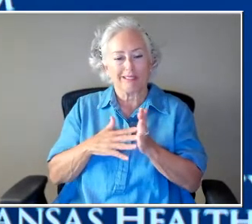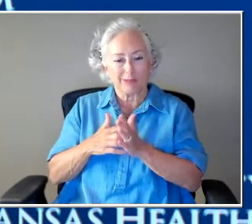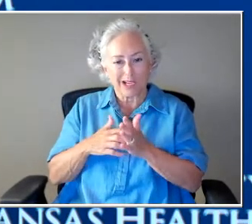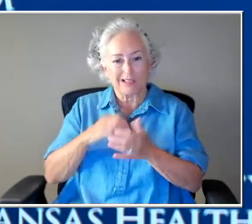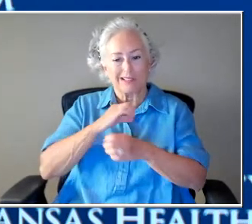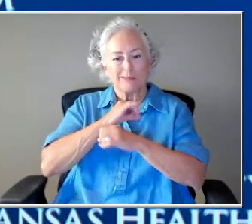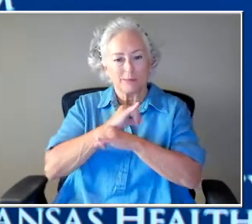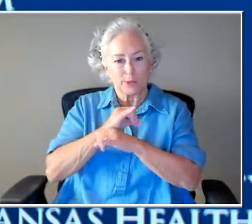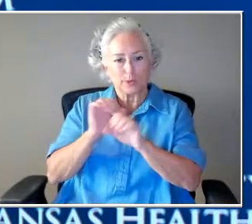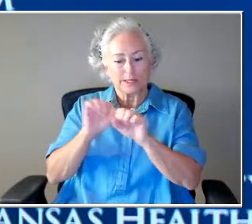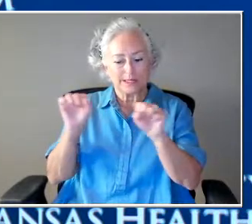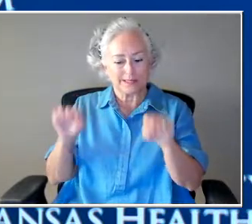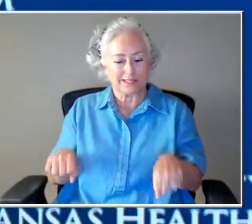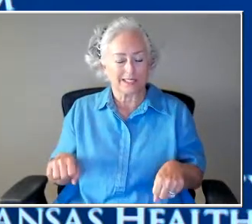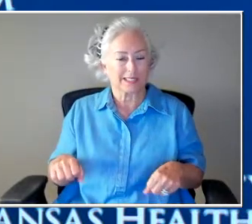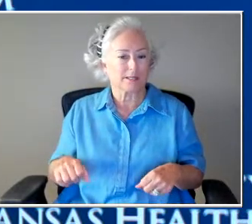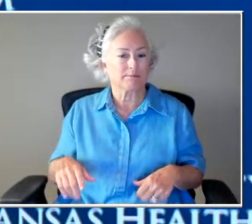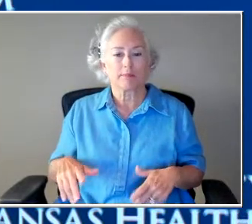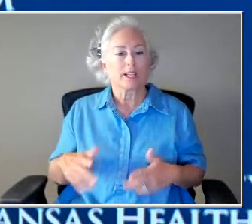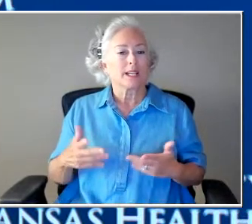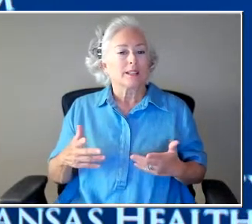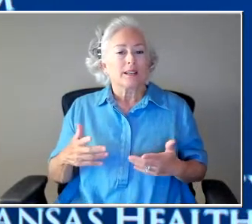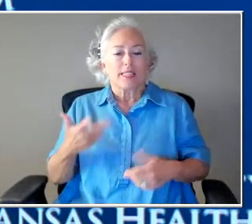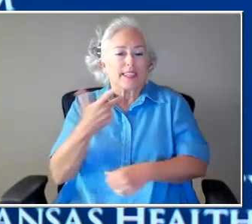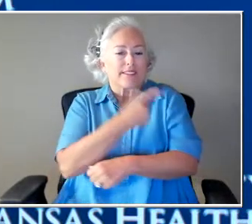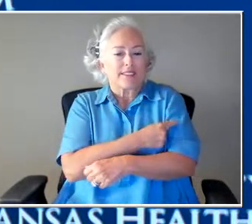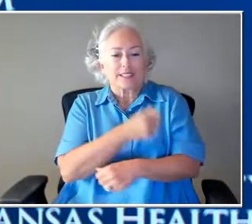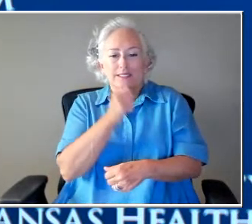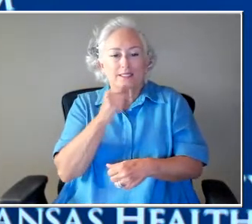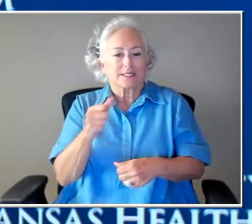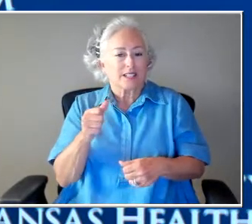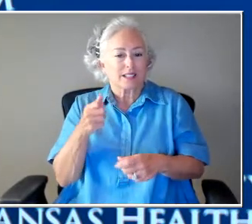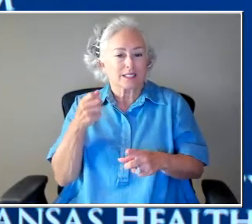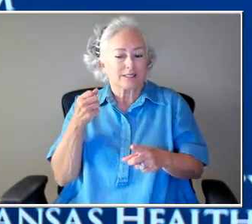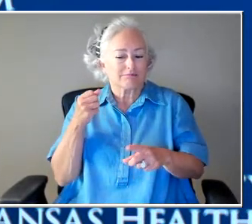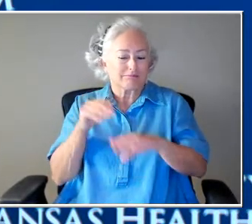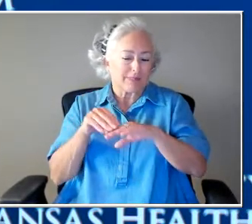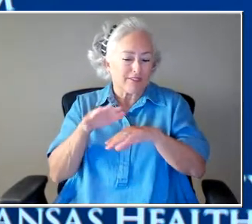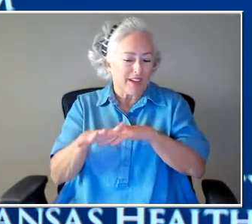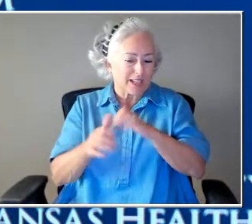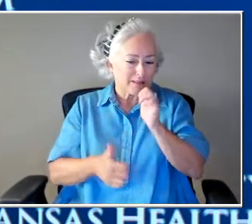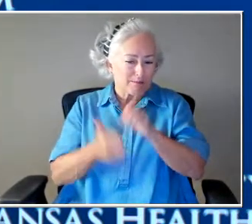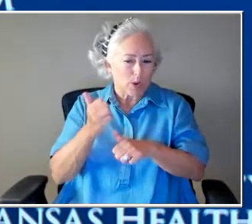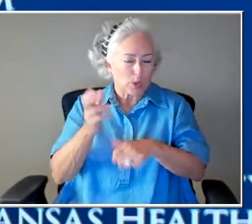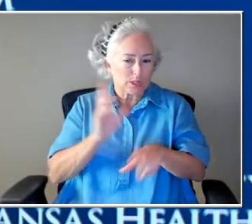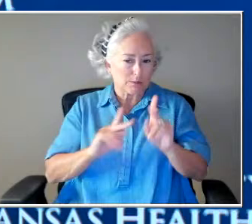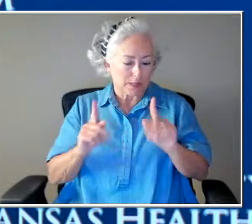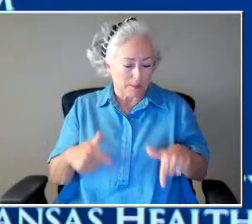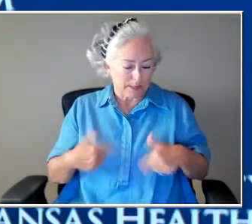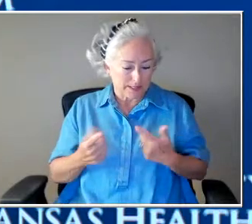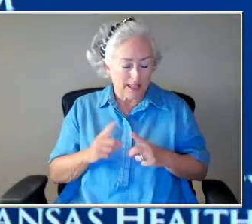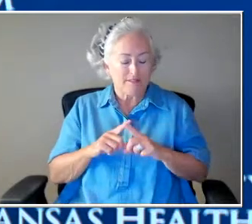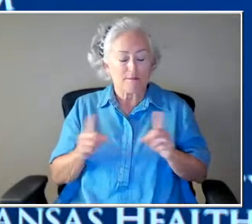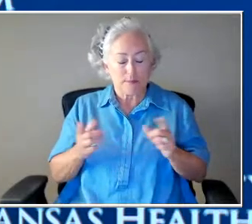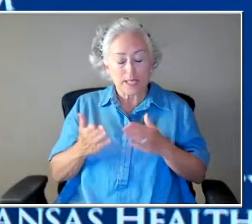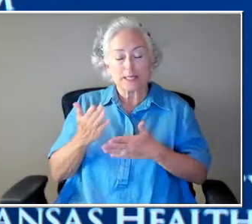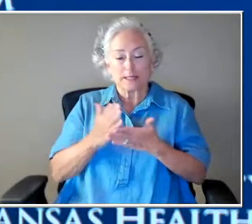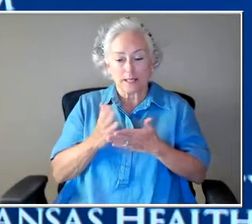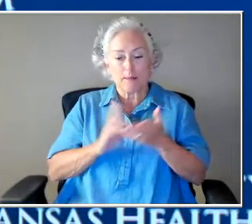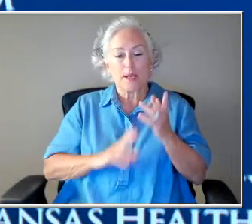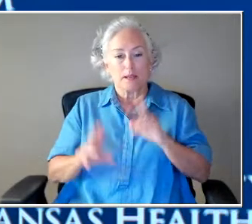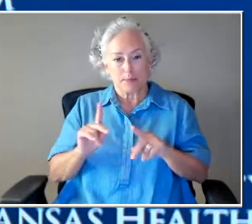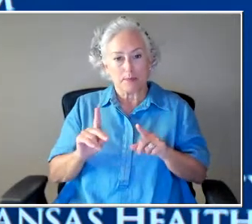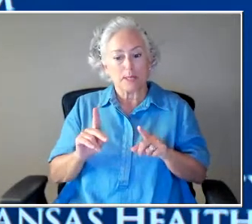really matter, doesn't affect our daily lives, but there are still those populations that it continues to be a significant threat. Those are the people that